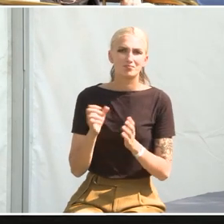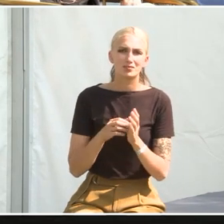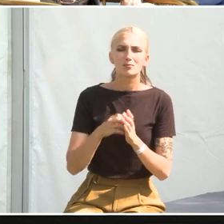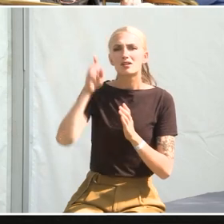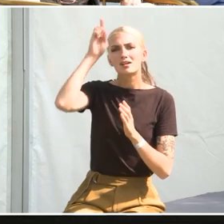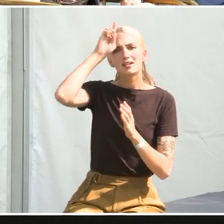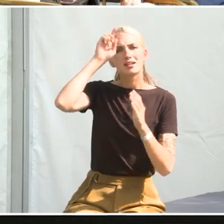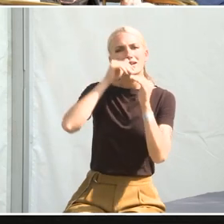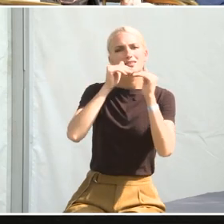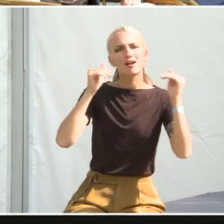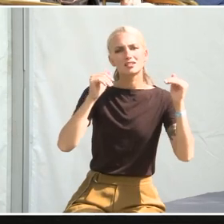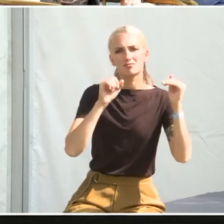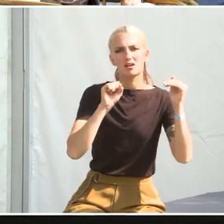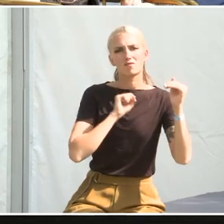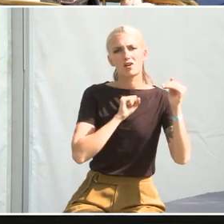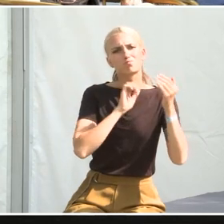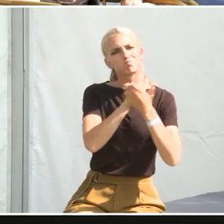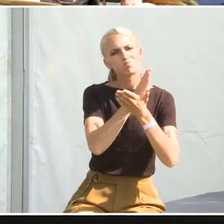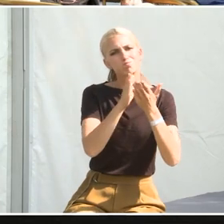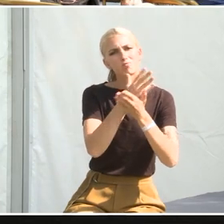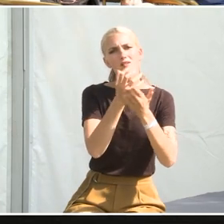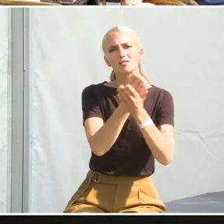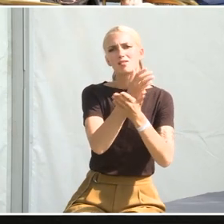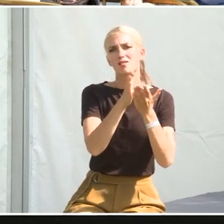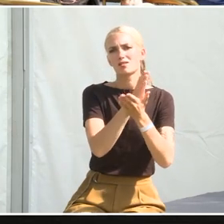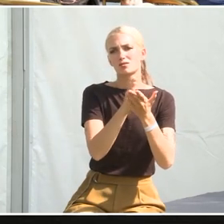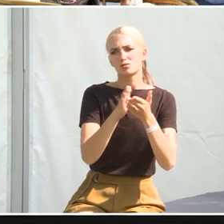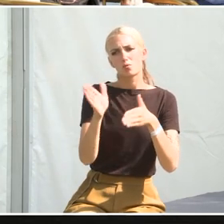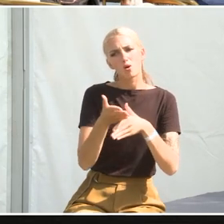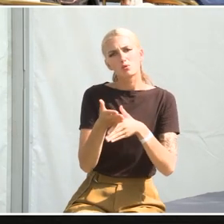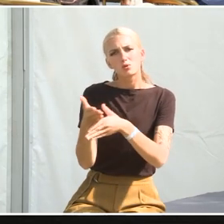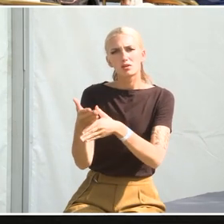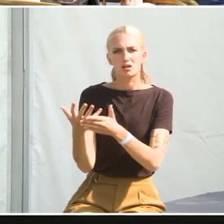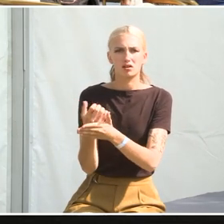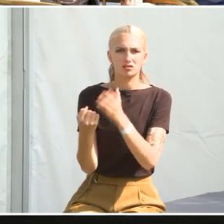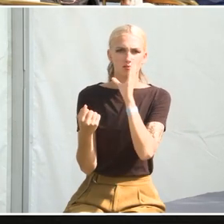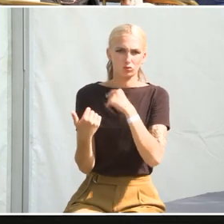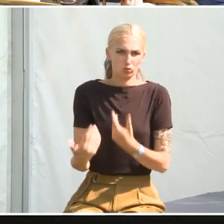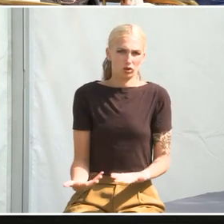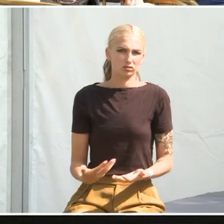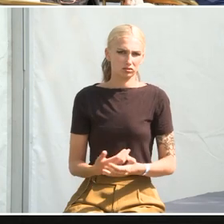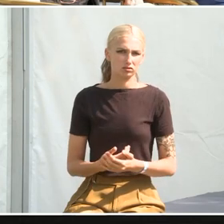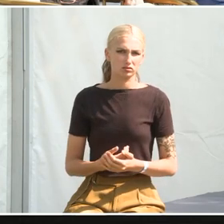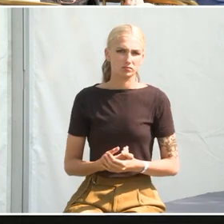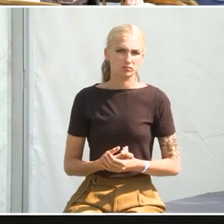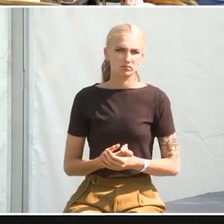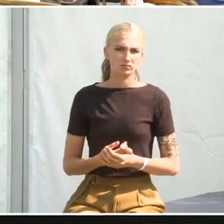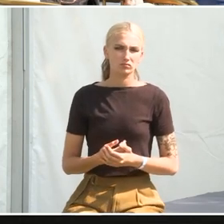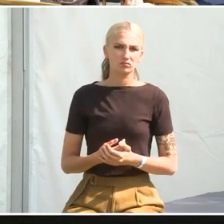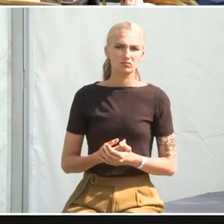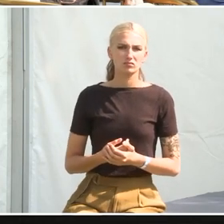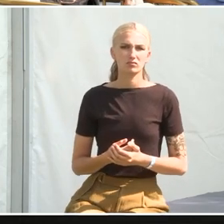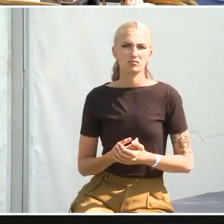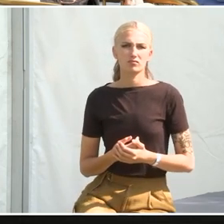to work on the support mechanisms for the young adults that start their life alone. So it wouldn't be such a big step